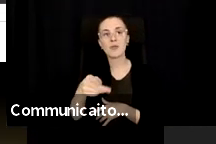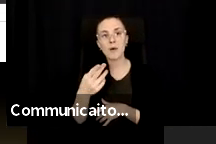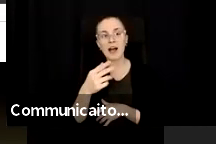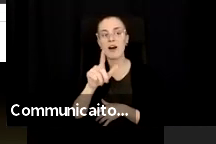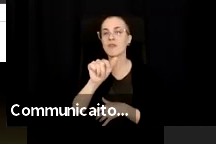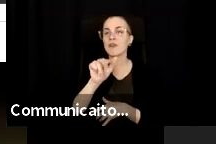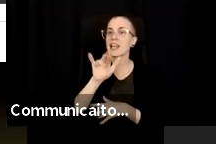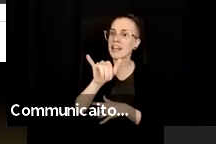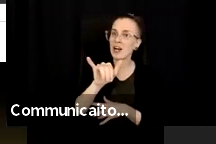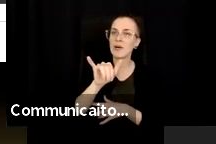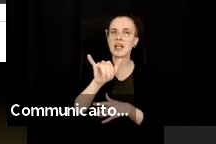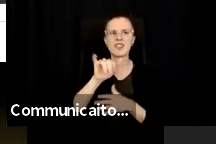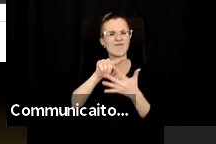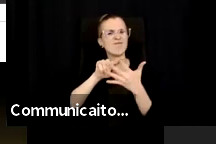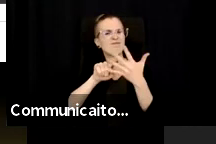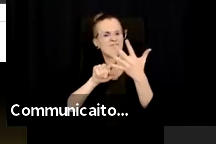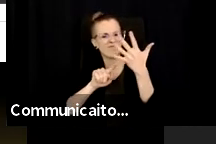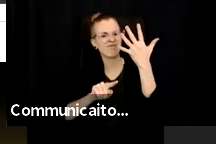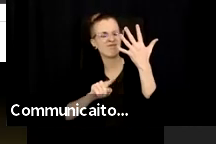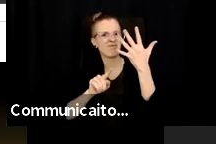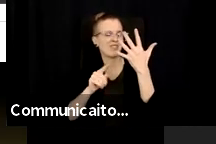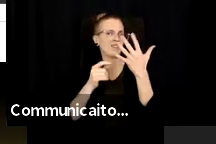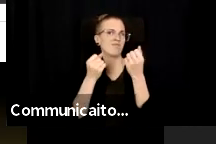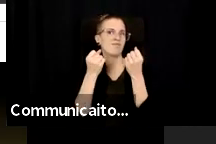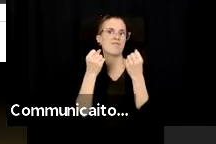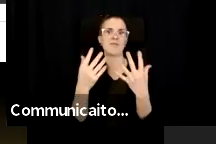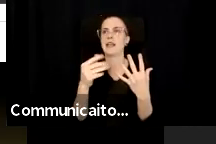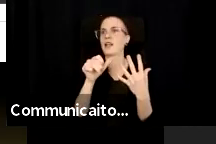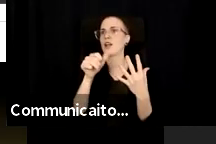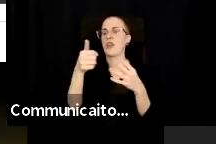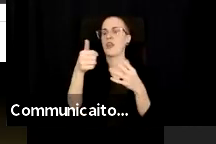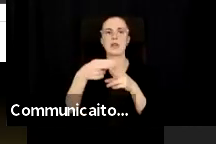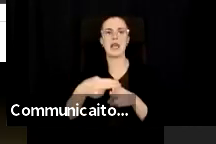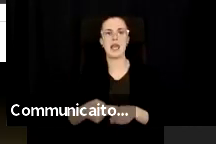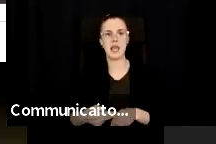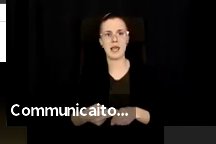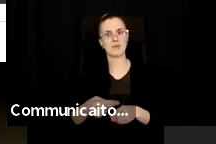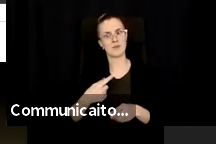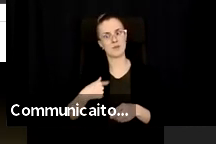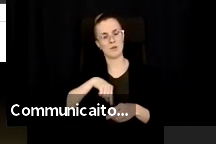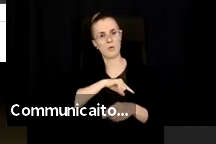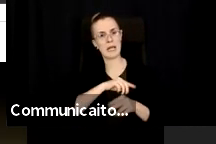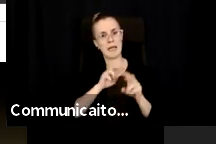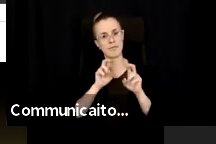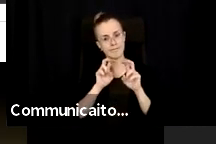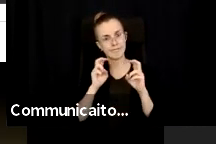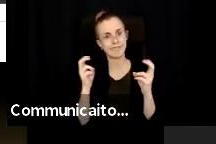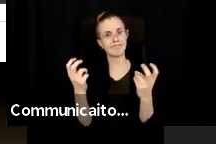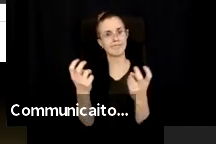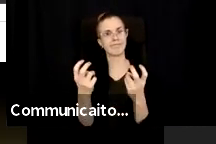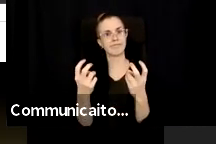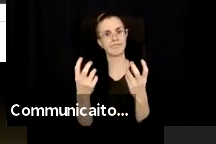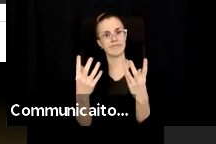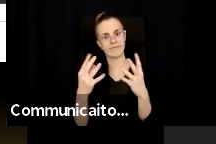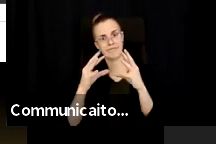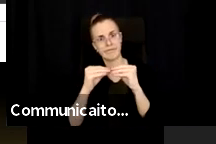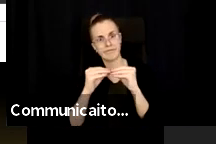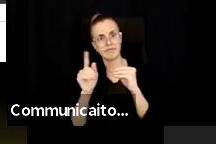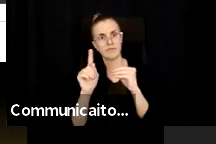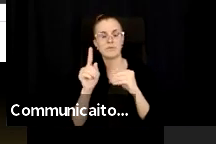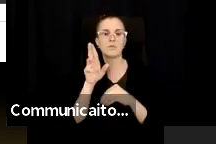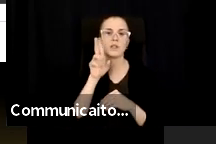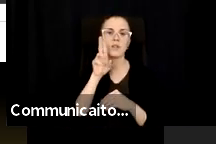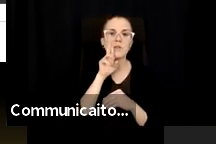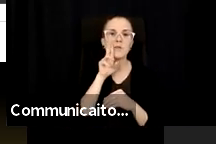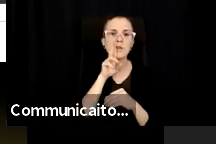Johnson, and a plethora of others met in Houston and talked about how we could build a